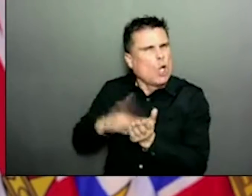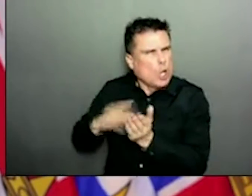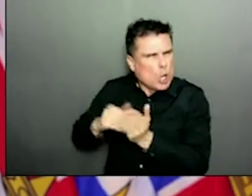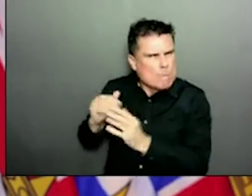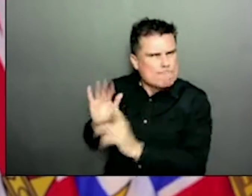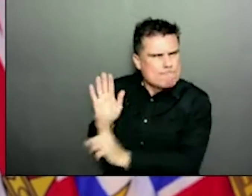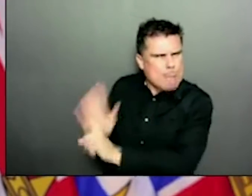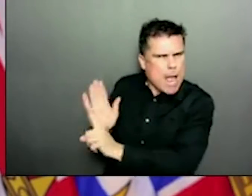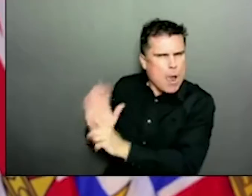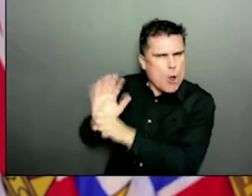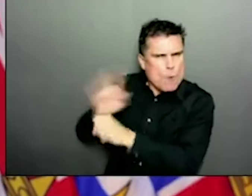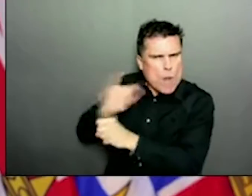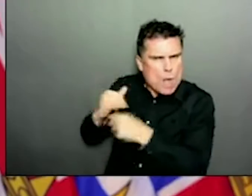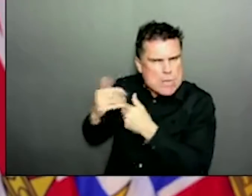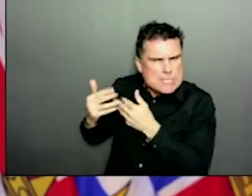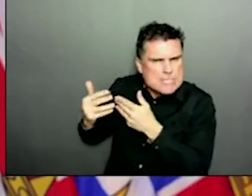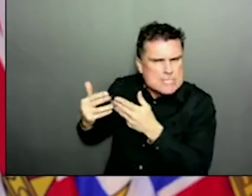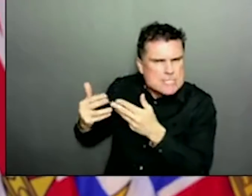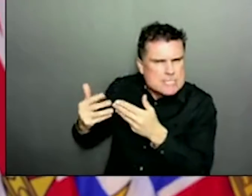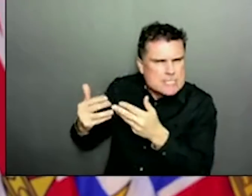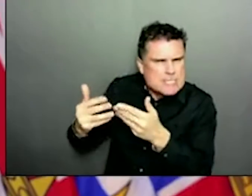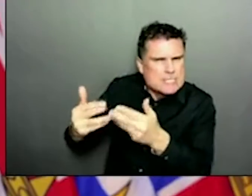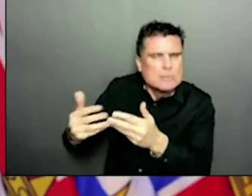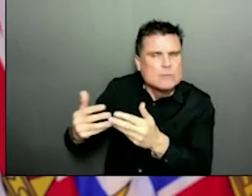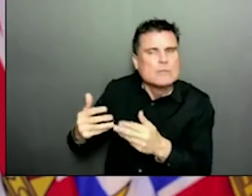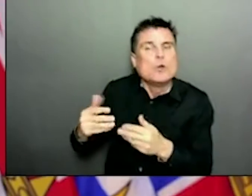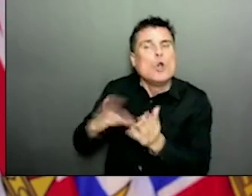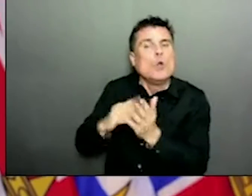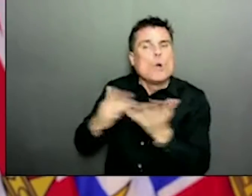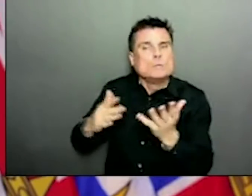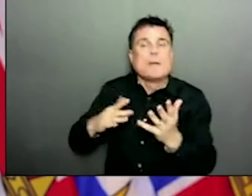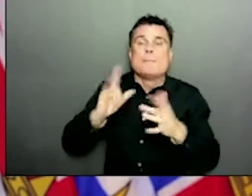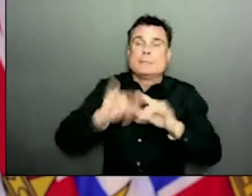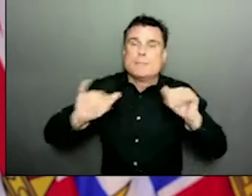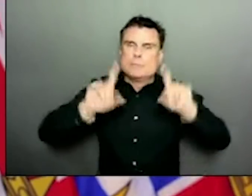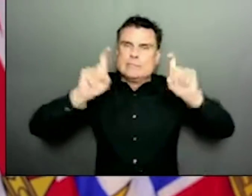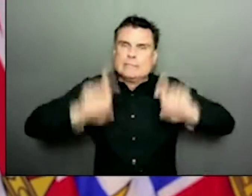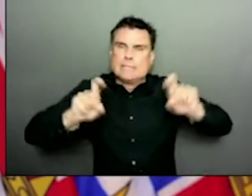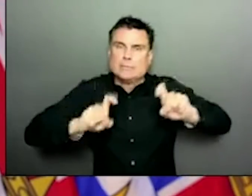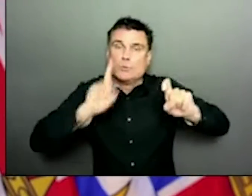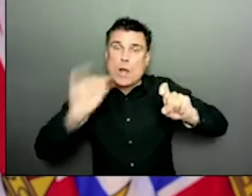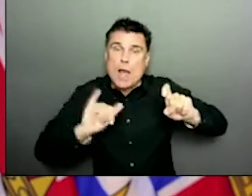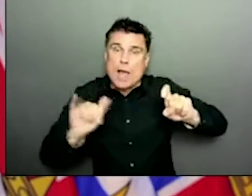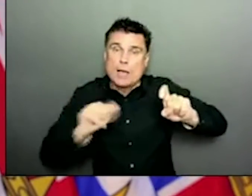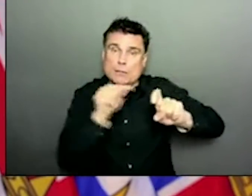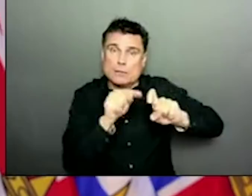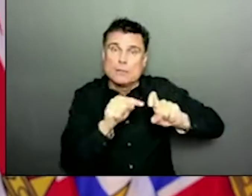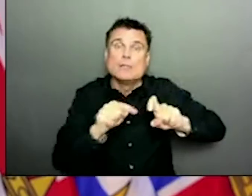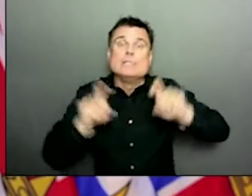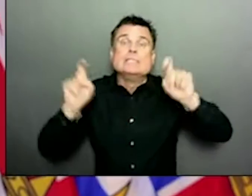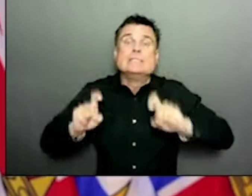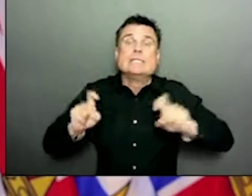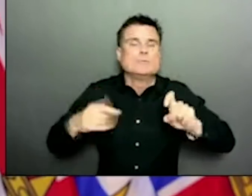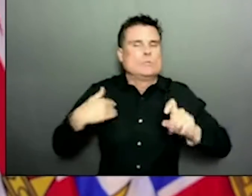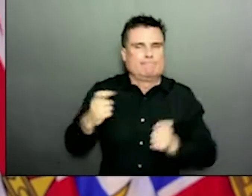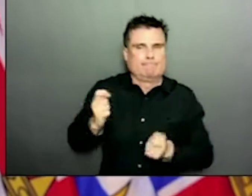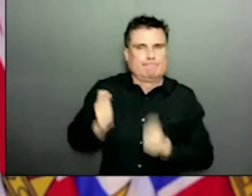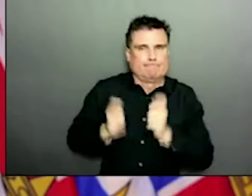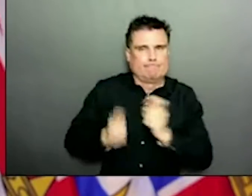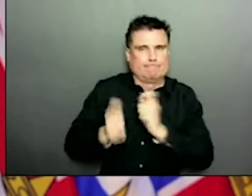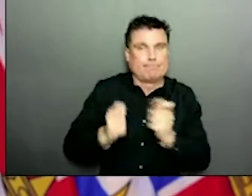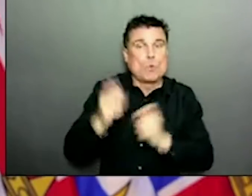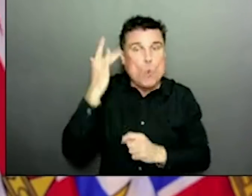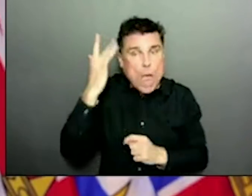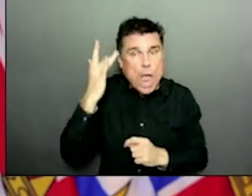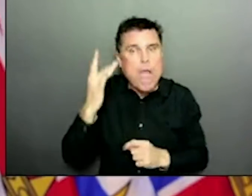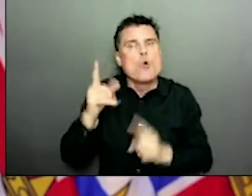how they work, we have recently updated our approach to testing to ensure that those people who most need to get a test right